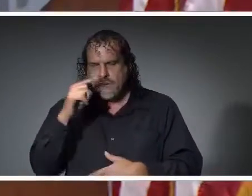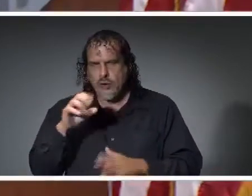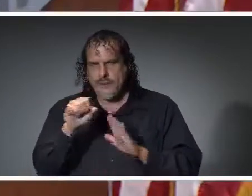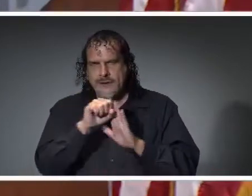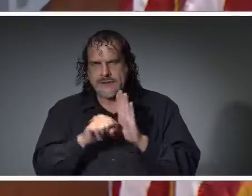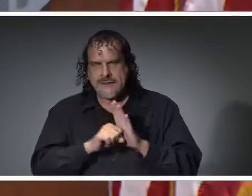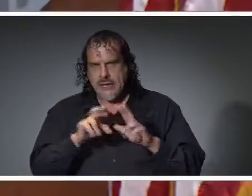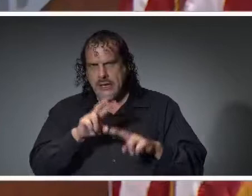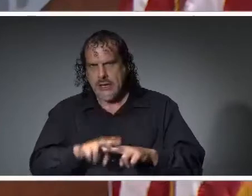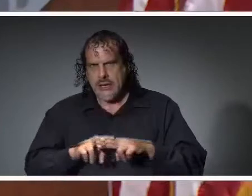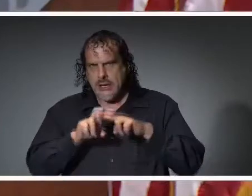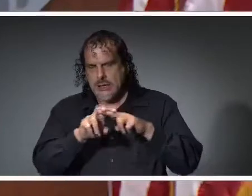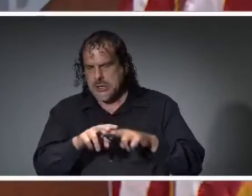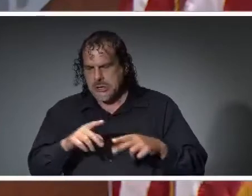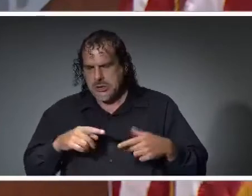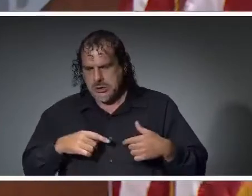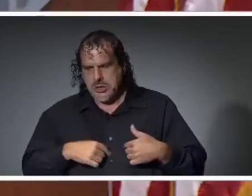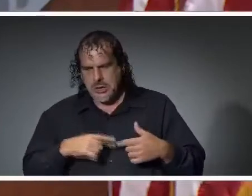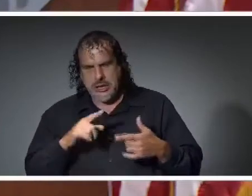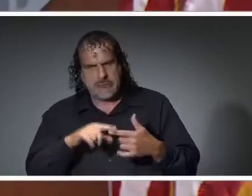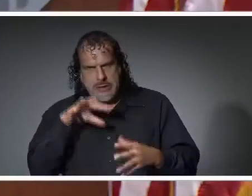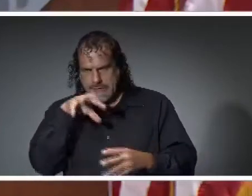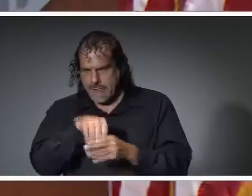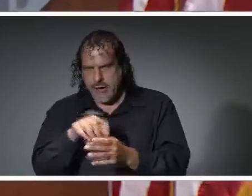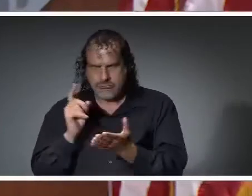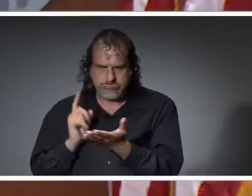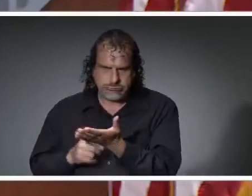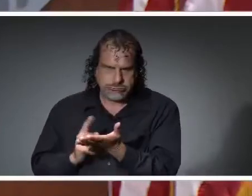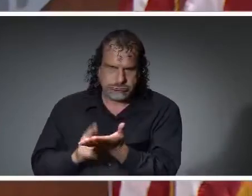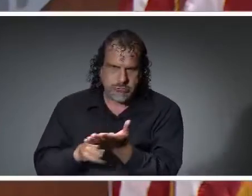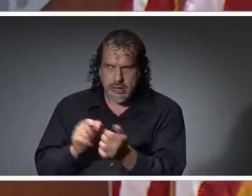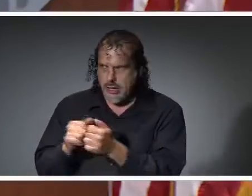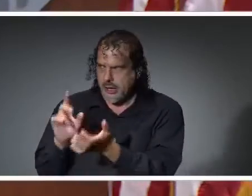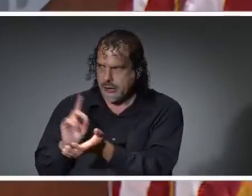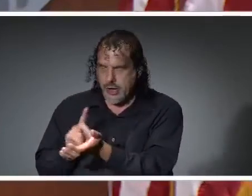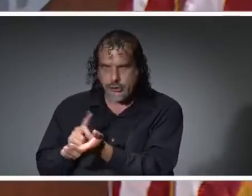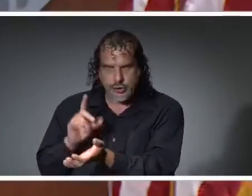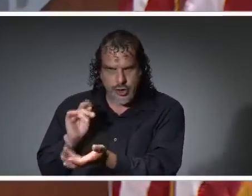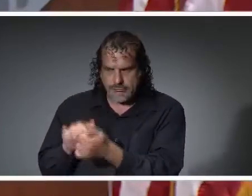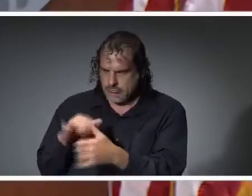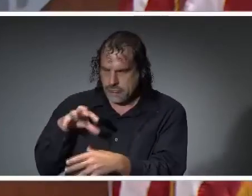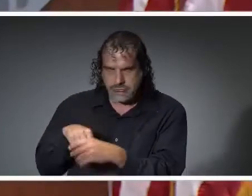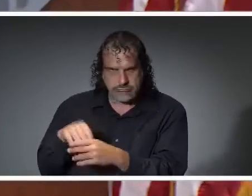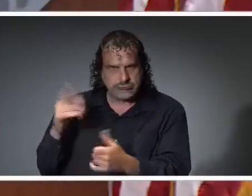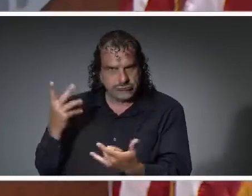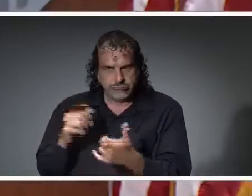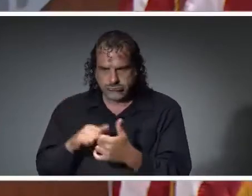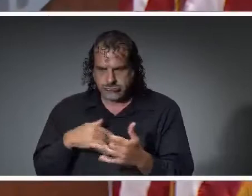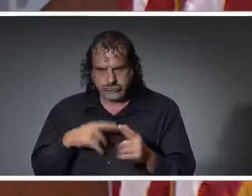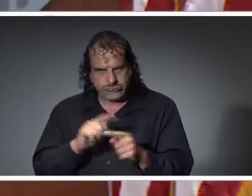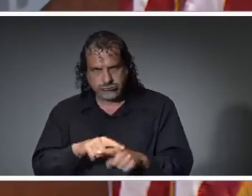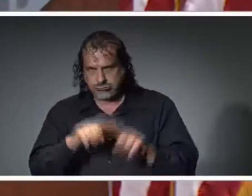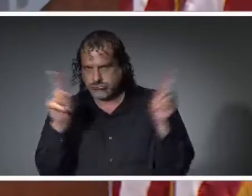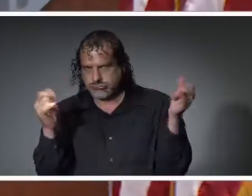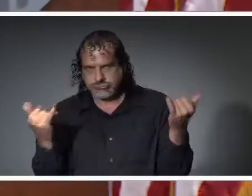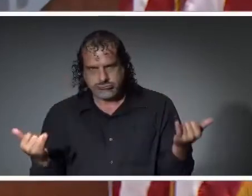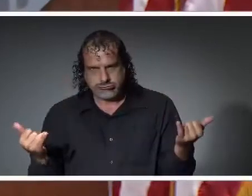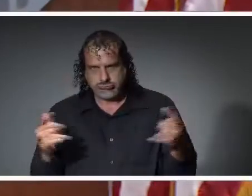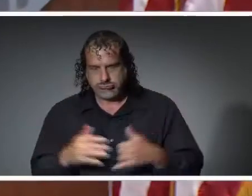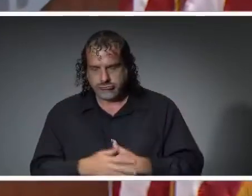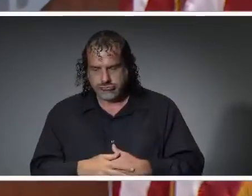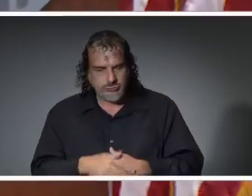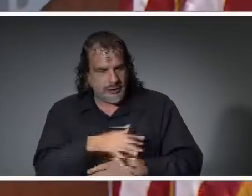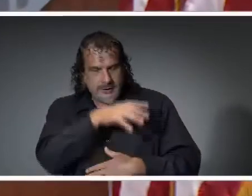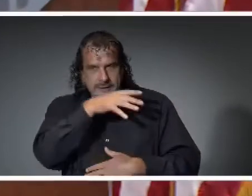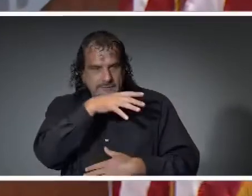very involved in, as has Dr. Dobbs, in making sure that they do things differently this year. We had Commissioner Gibson here earlier,